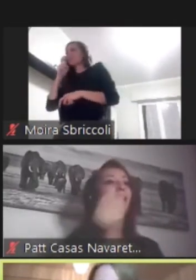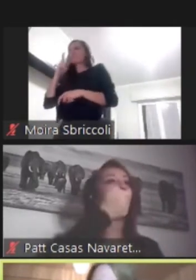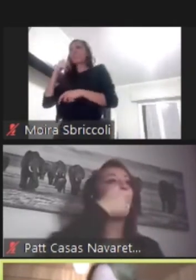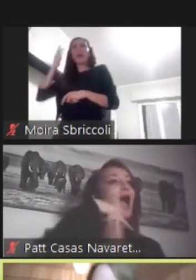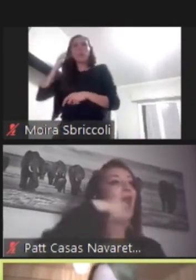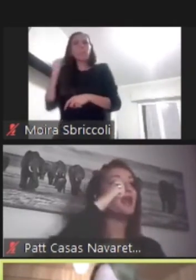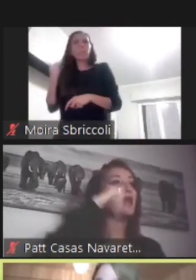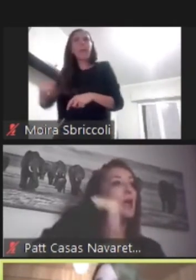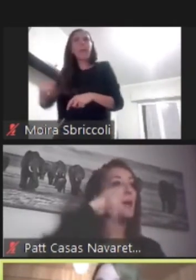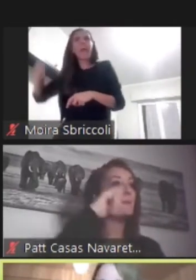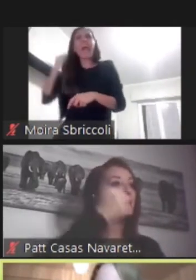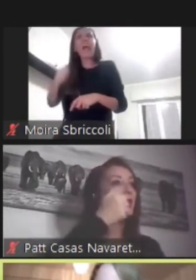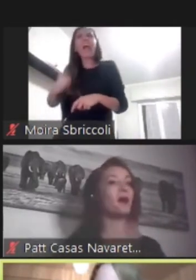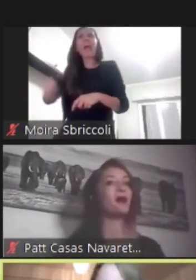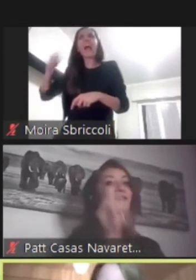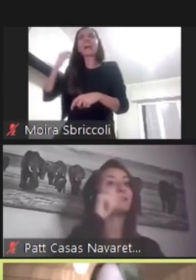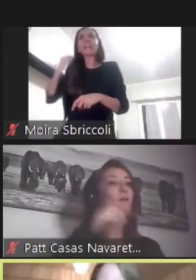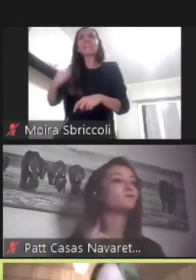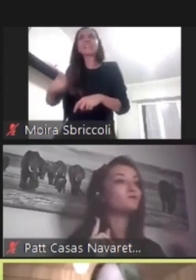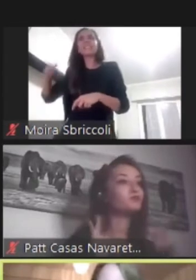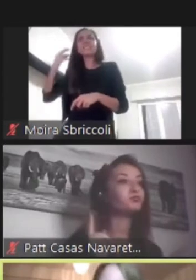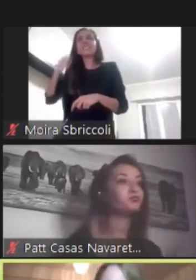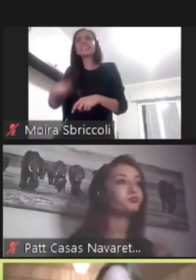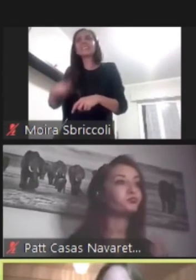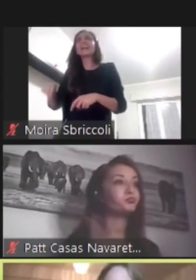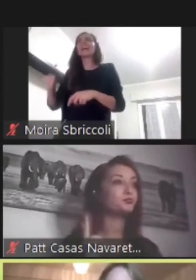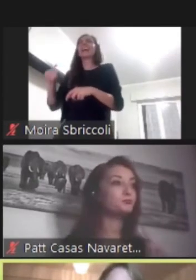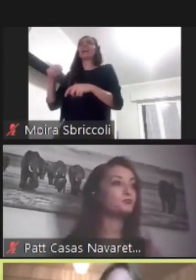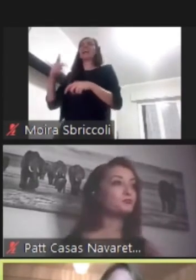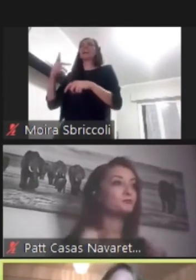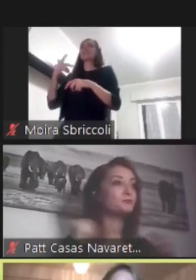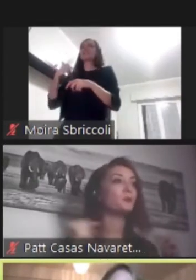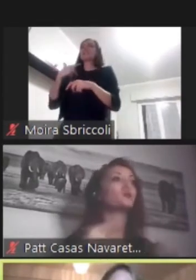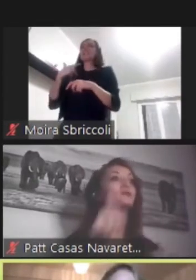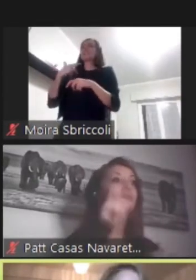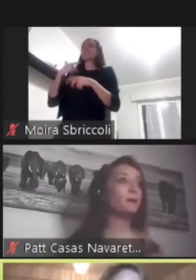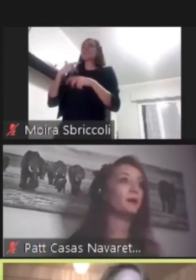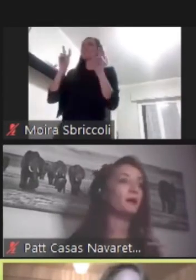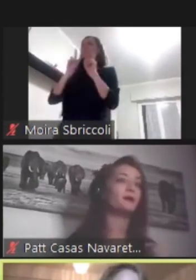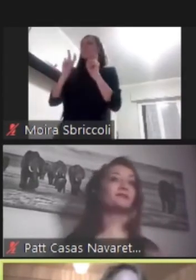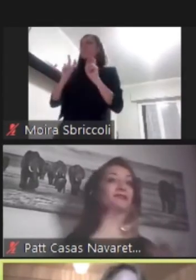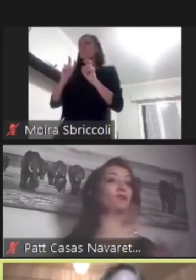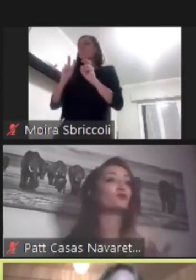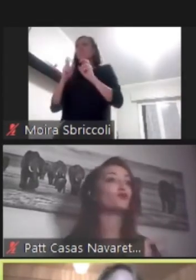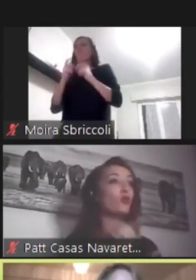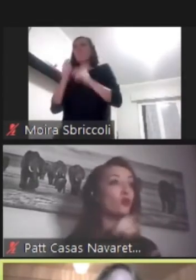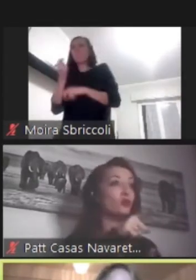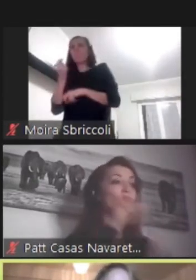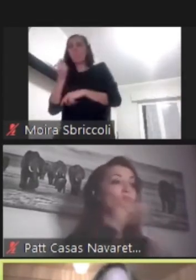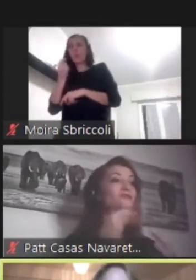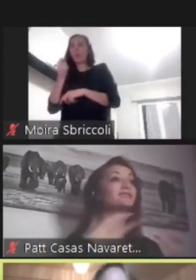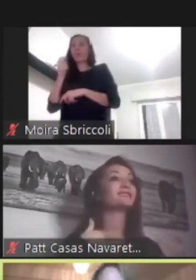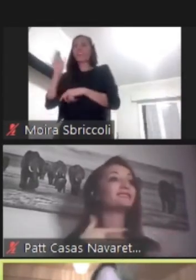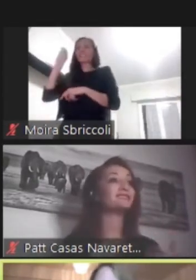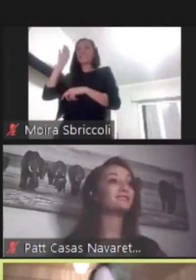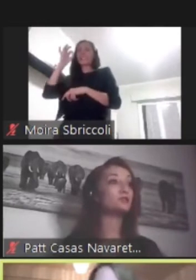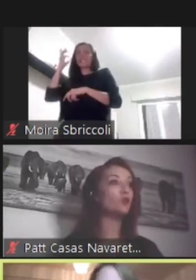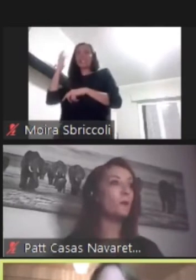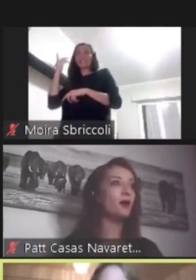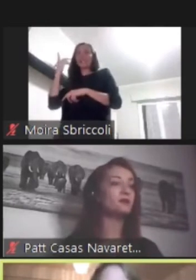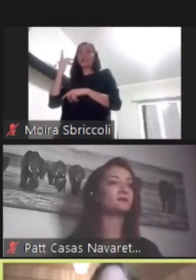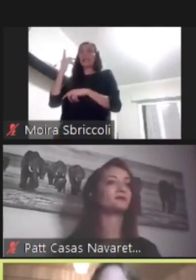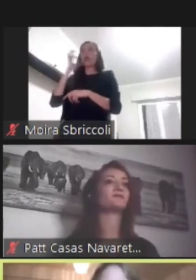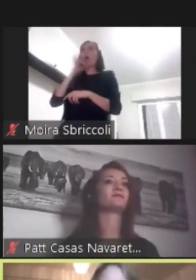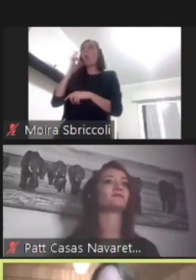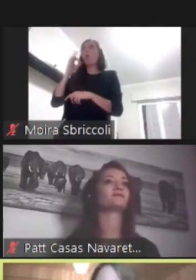your family member or if you're working with clients. The benefits, as we can see, not